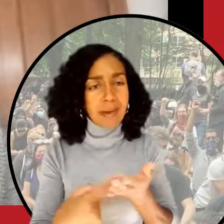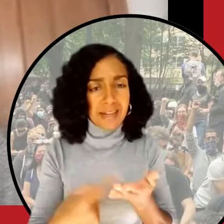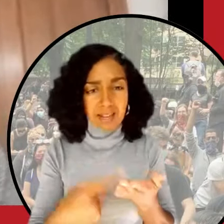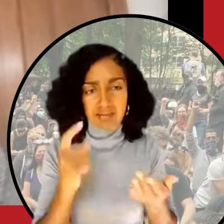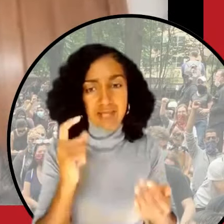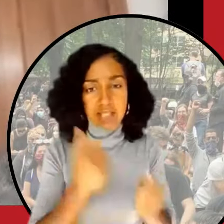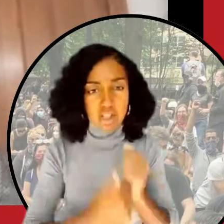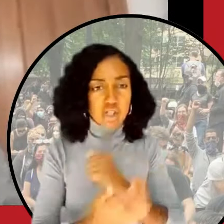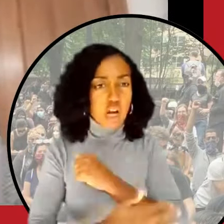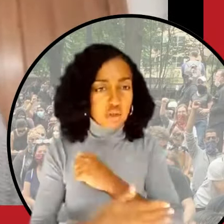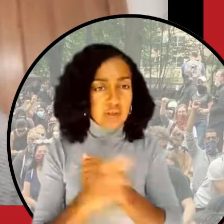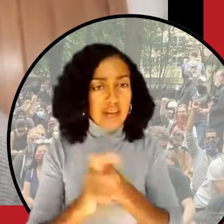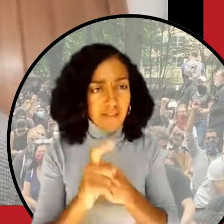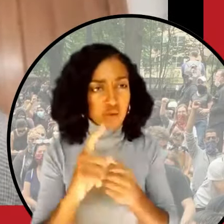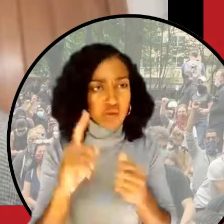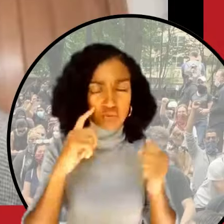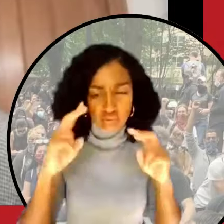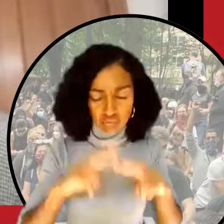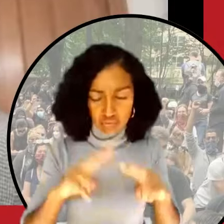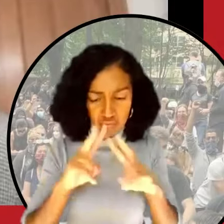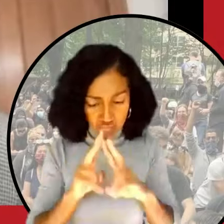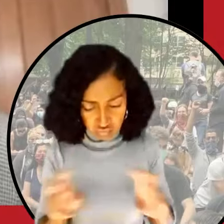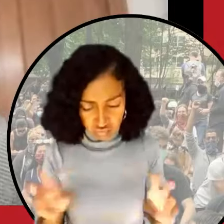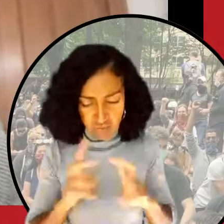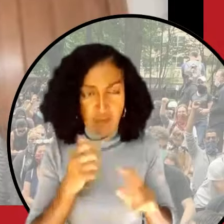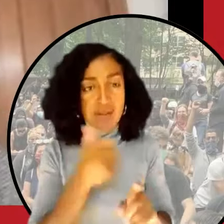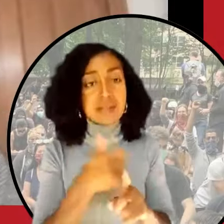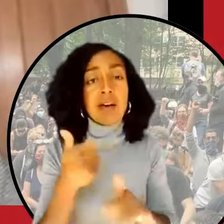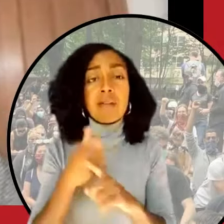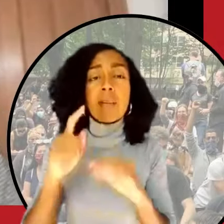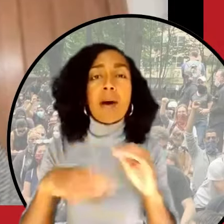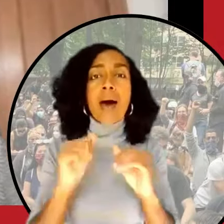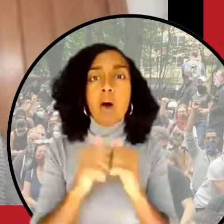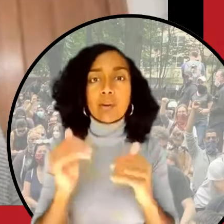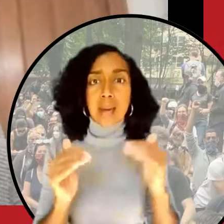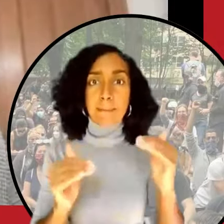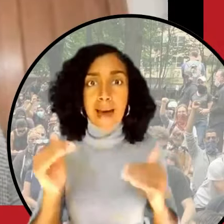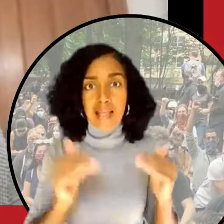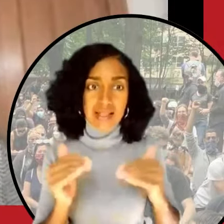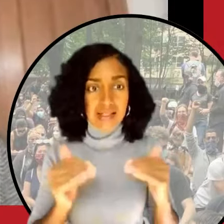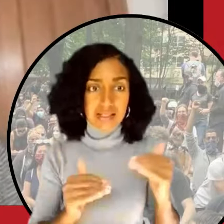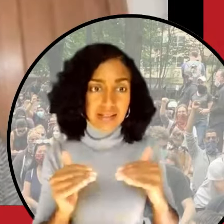of course, about how you can balance the two things.